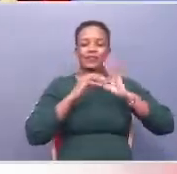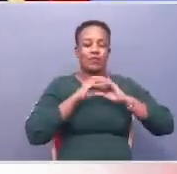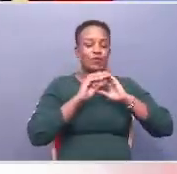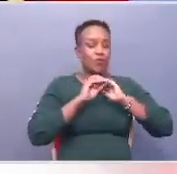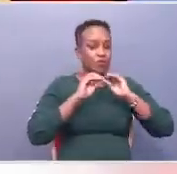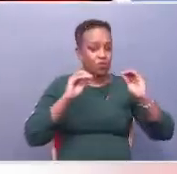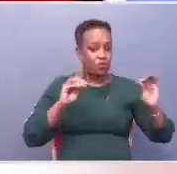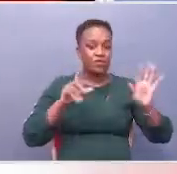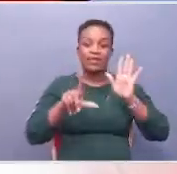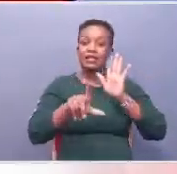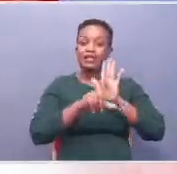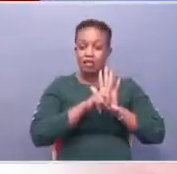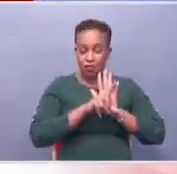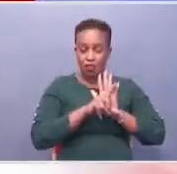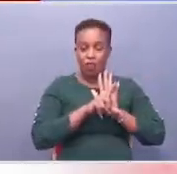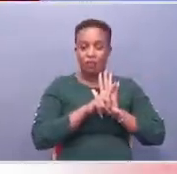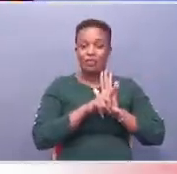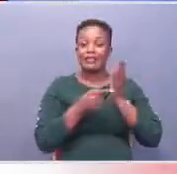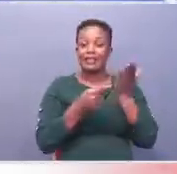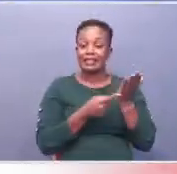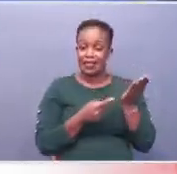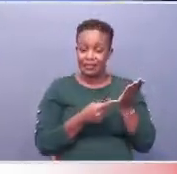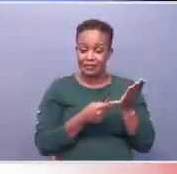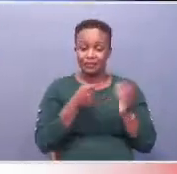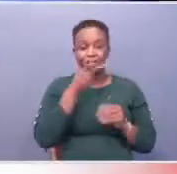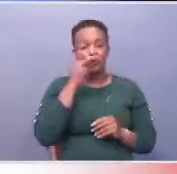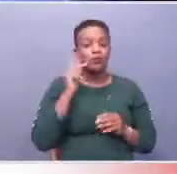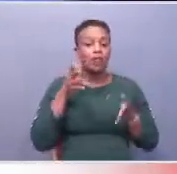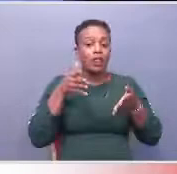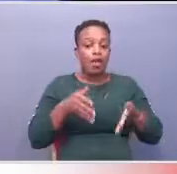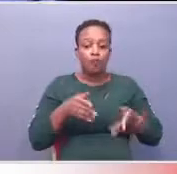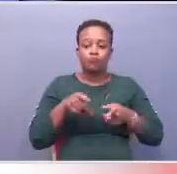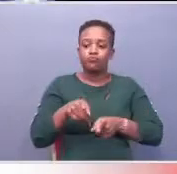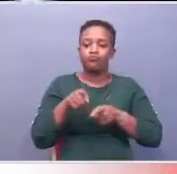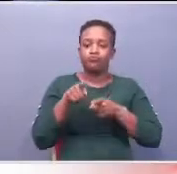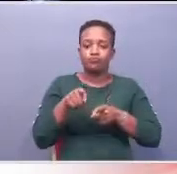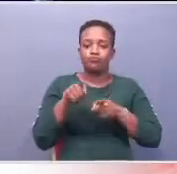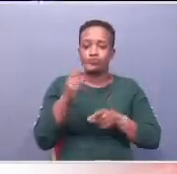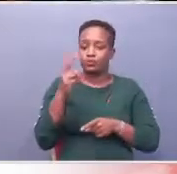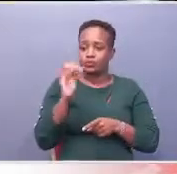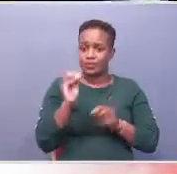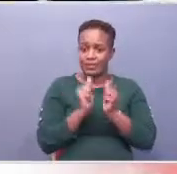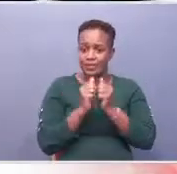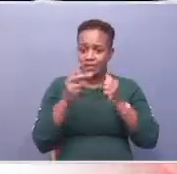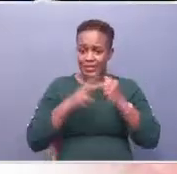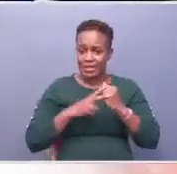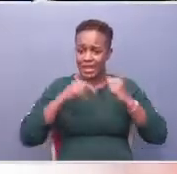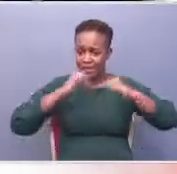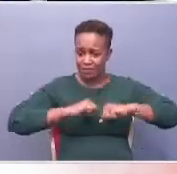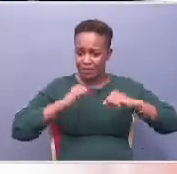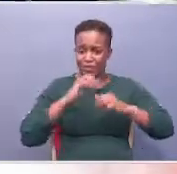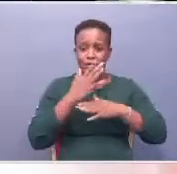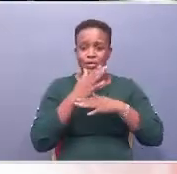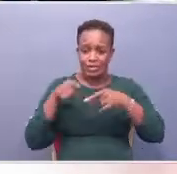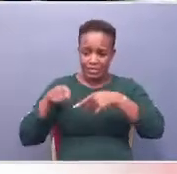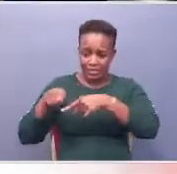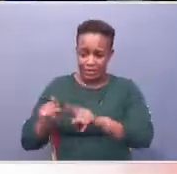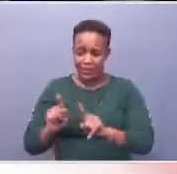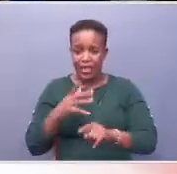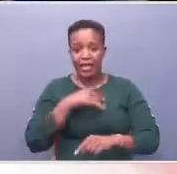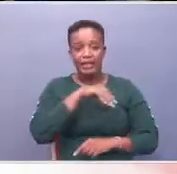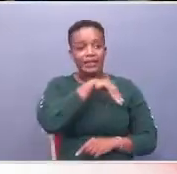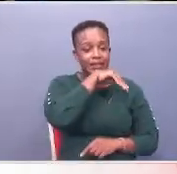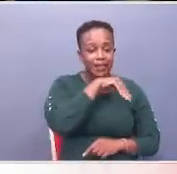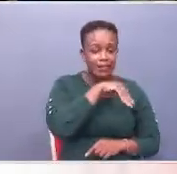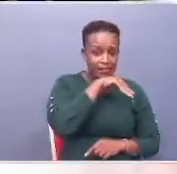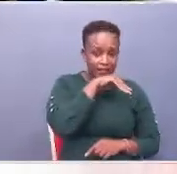with the legal technicalities. Kalonzo now blames the 2017 agreement between himself and Raila Odinga